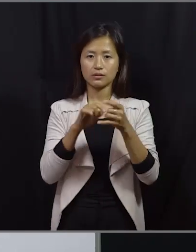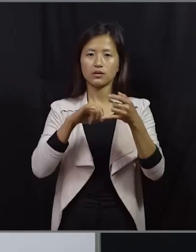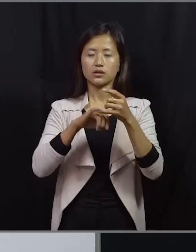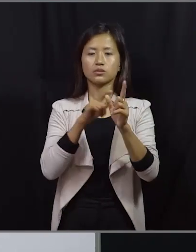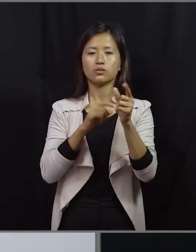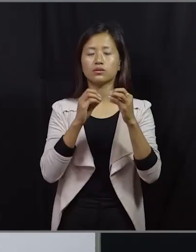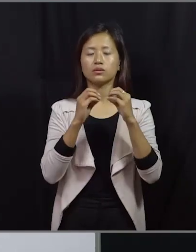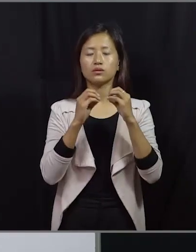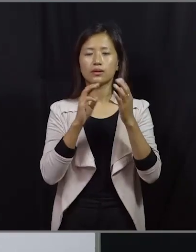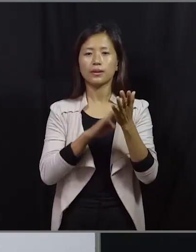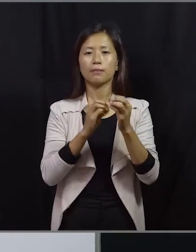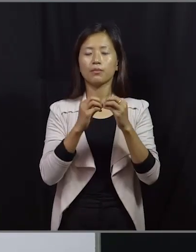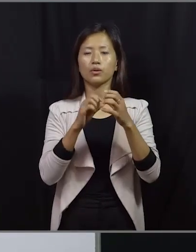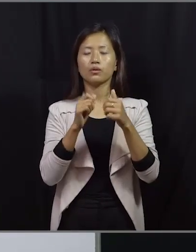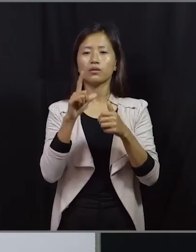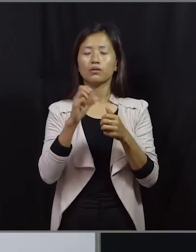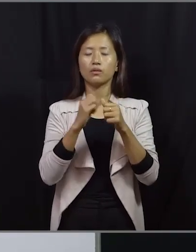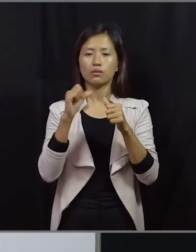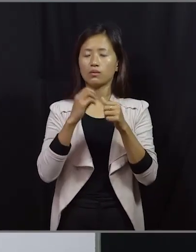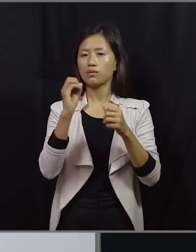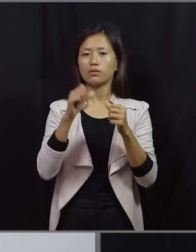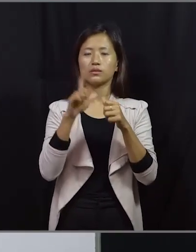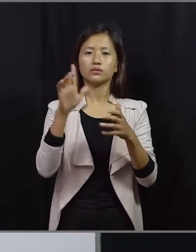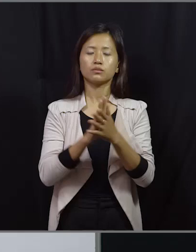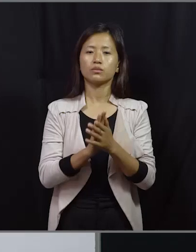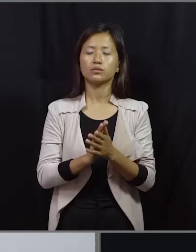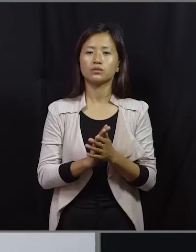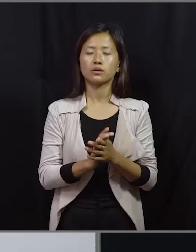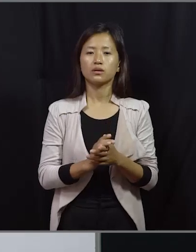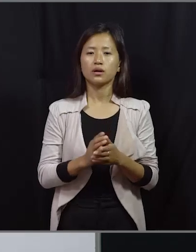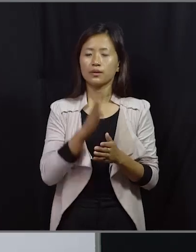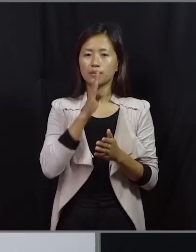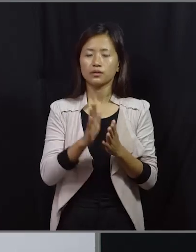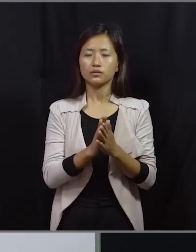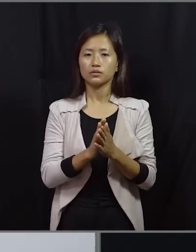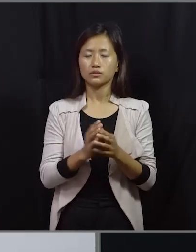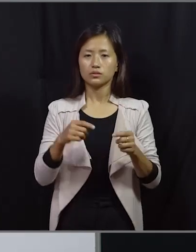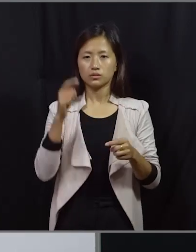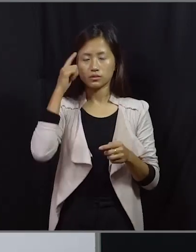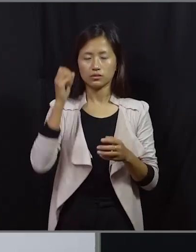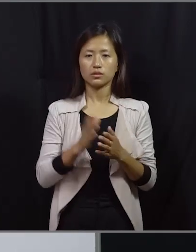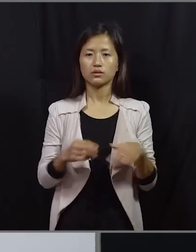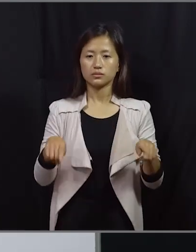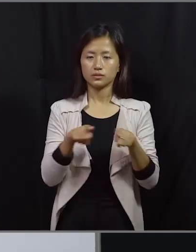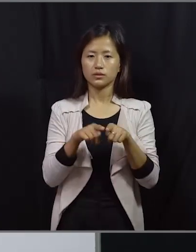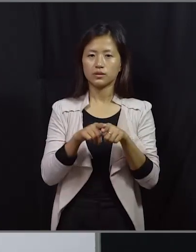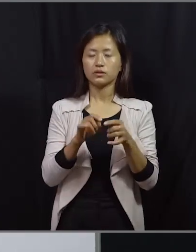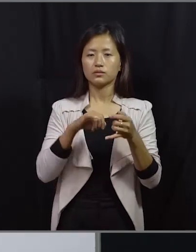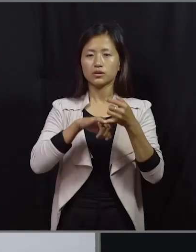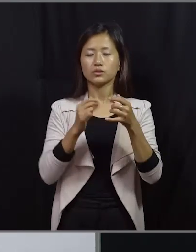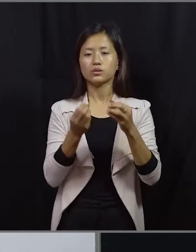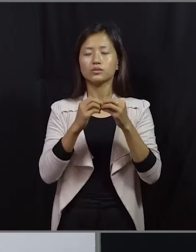is belongs to, this is belongs to, and this is subset.